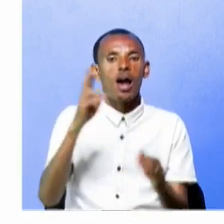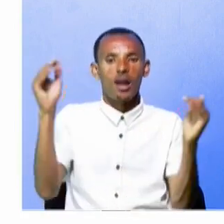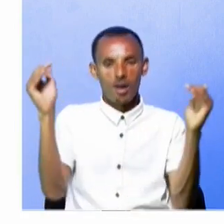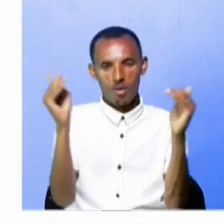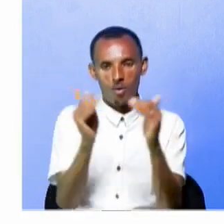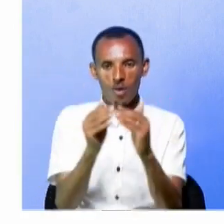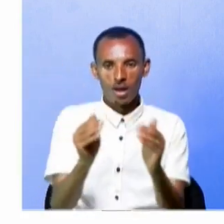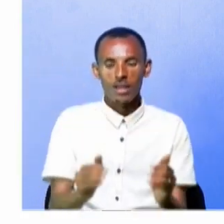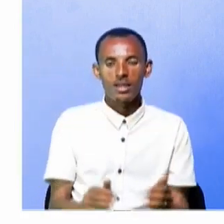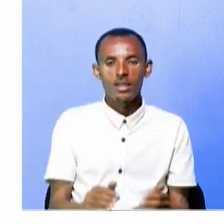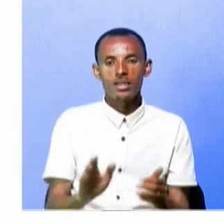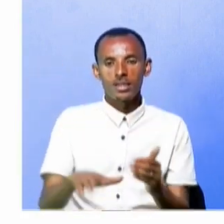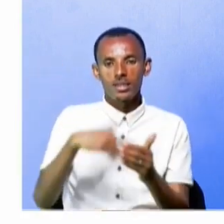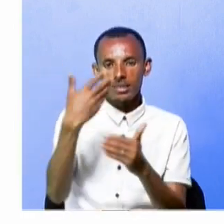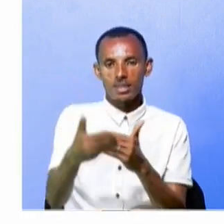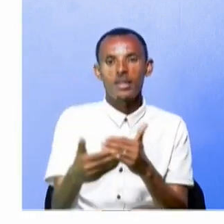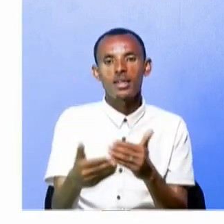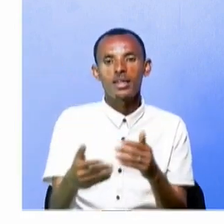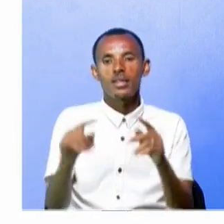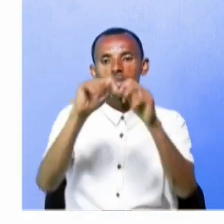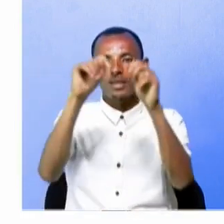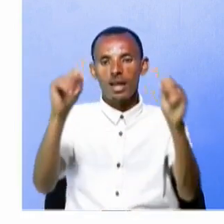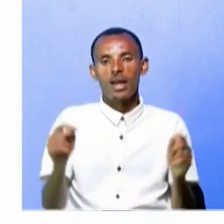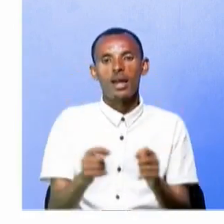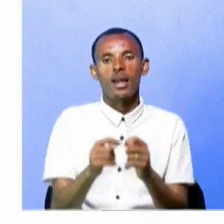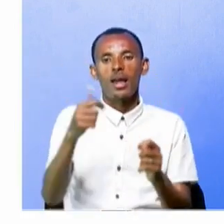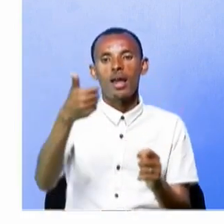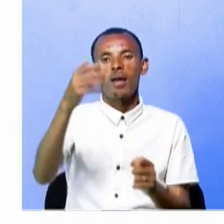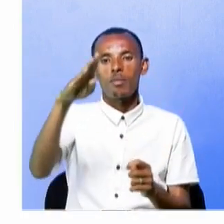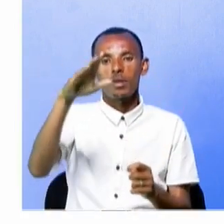congruent, then triangle ABC